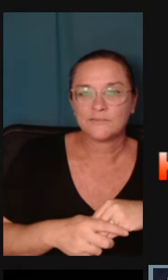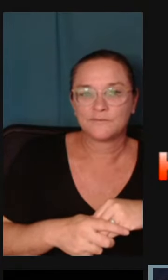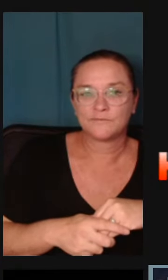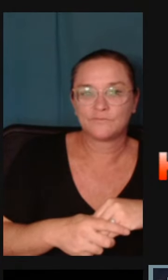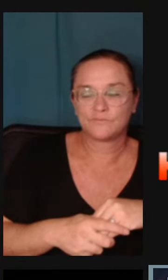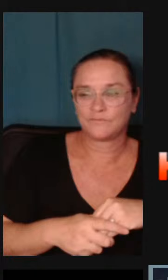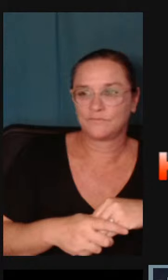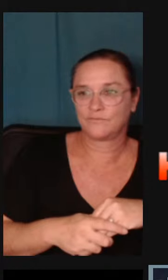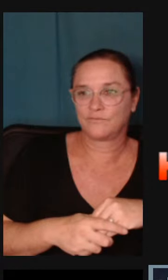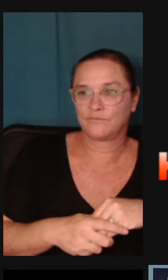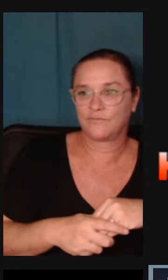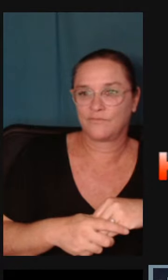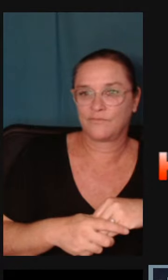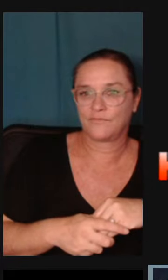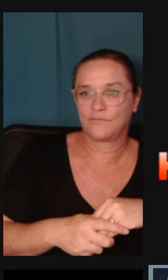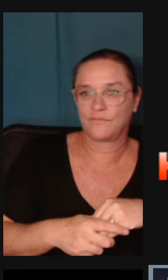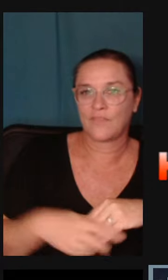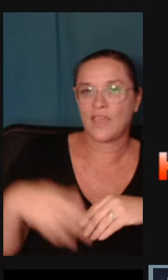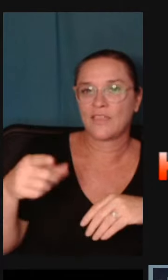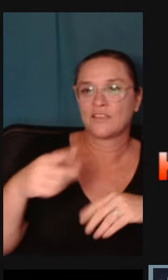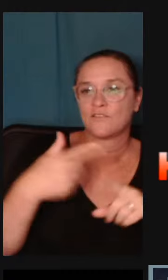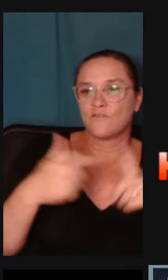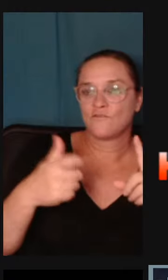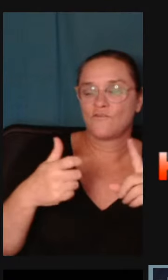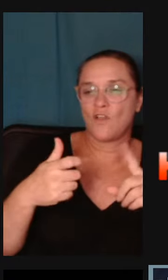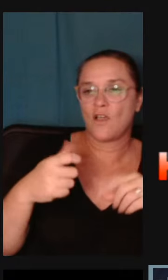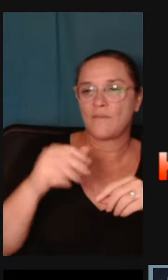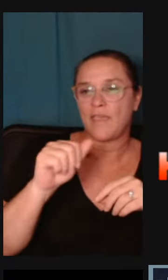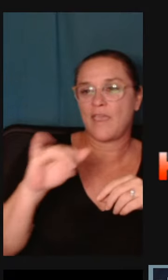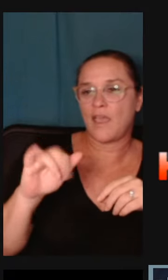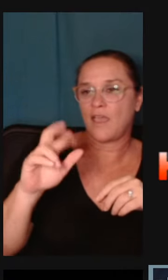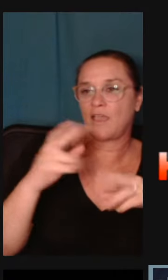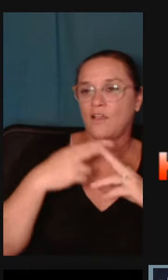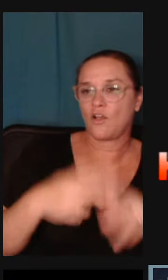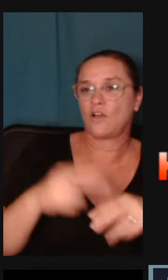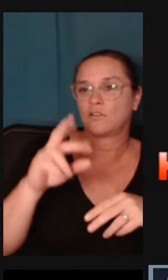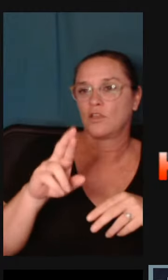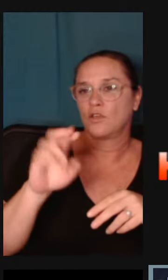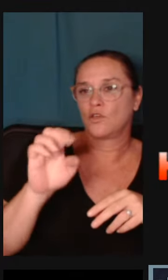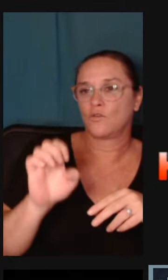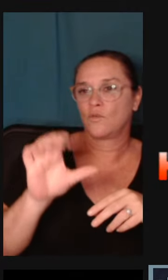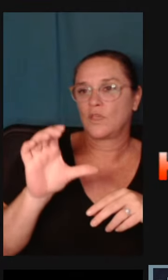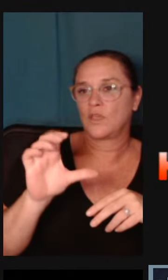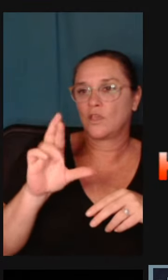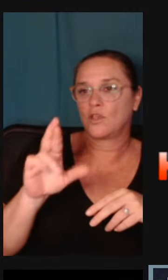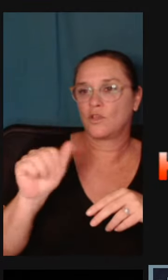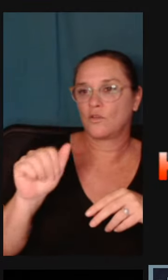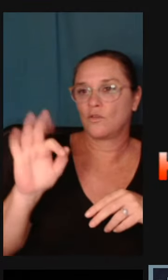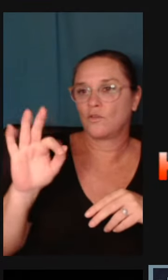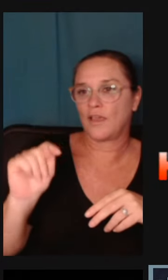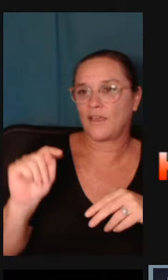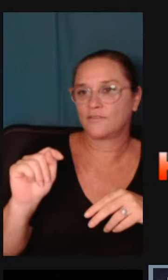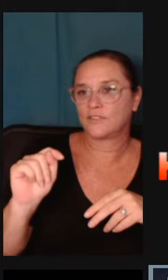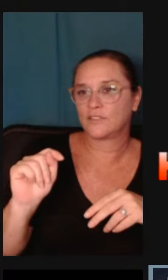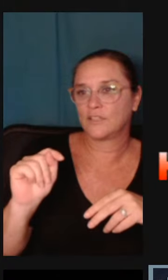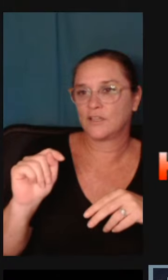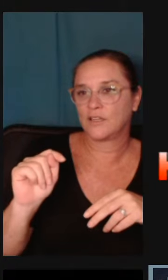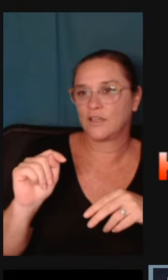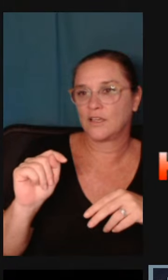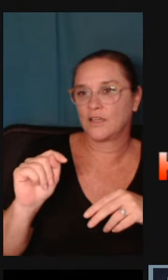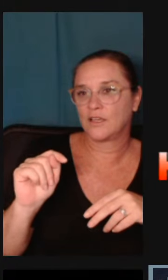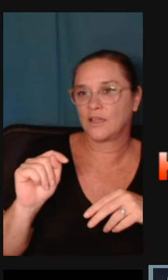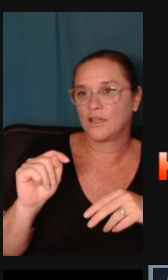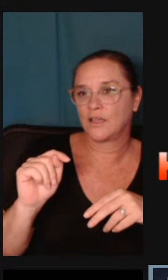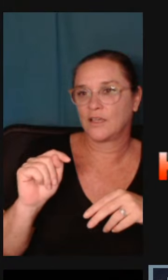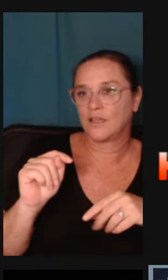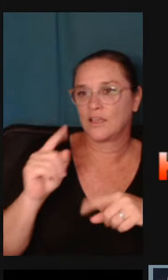one? Recraft. Yeah, but she does have a major malfunction. Oh boy. So small I